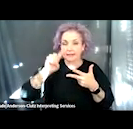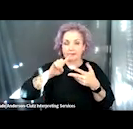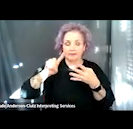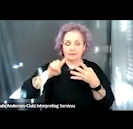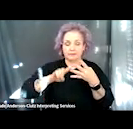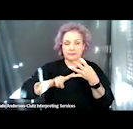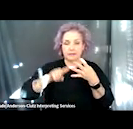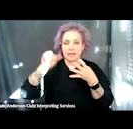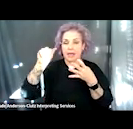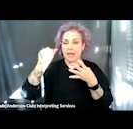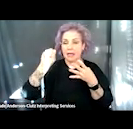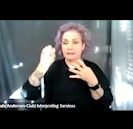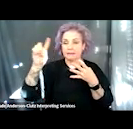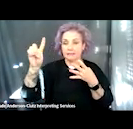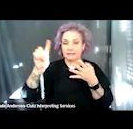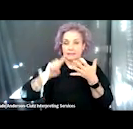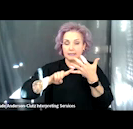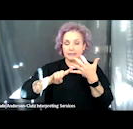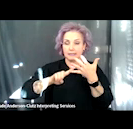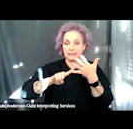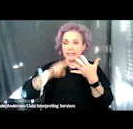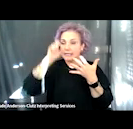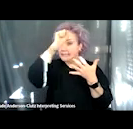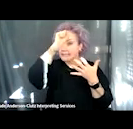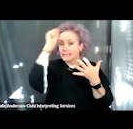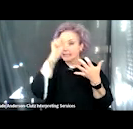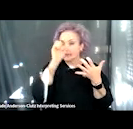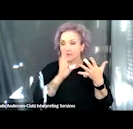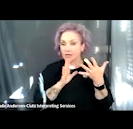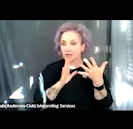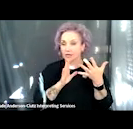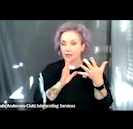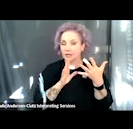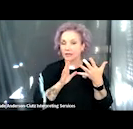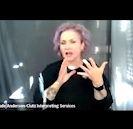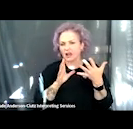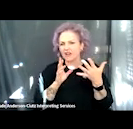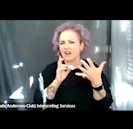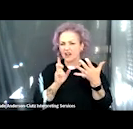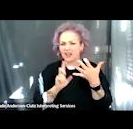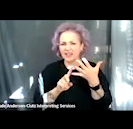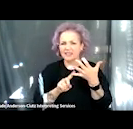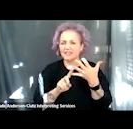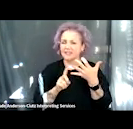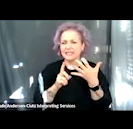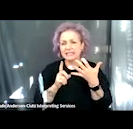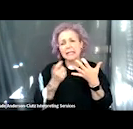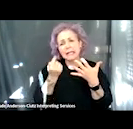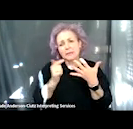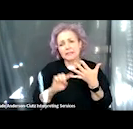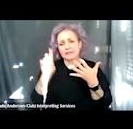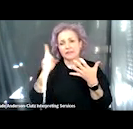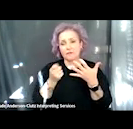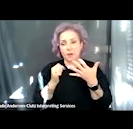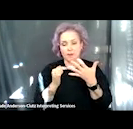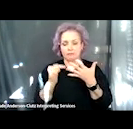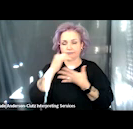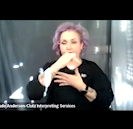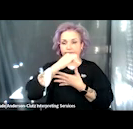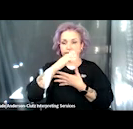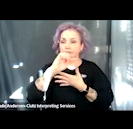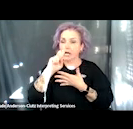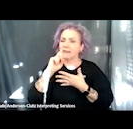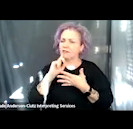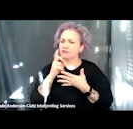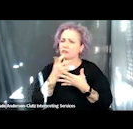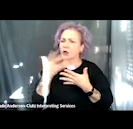from these, and that's diagnosed later, but it still counts as a neurodevelopmental disorder. And so, the list goes on, but I'm going